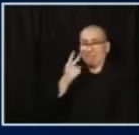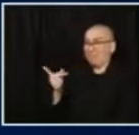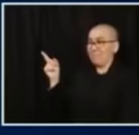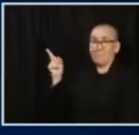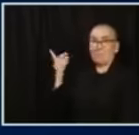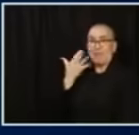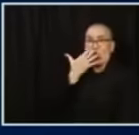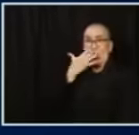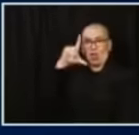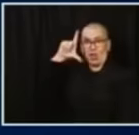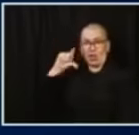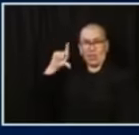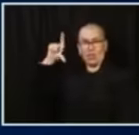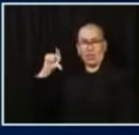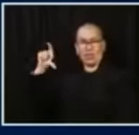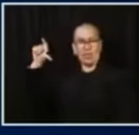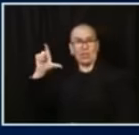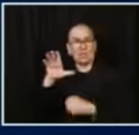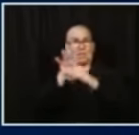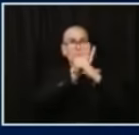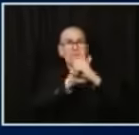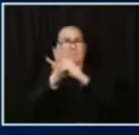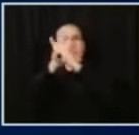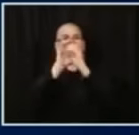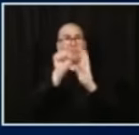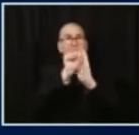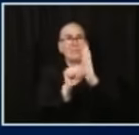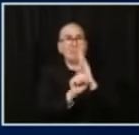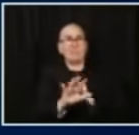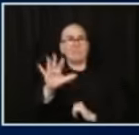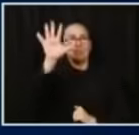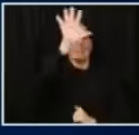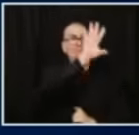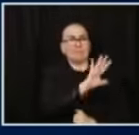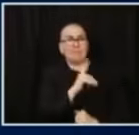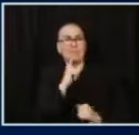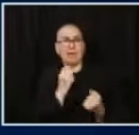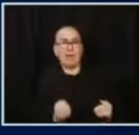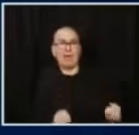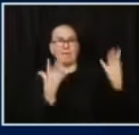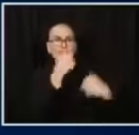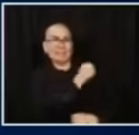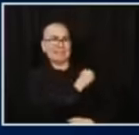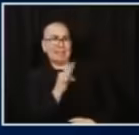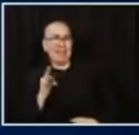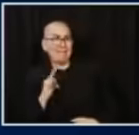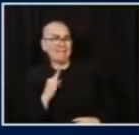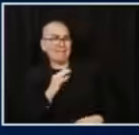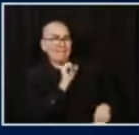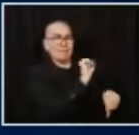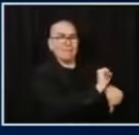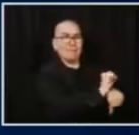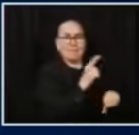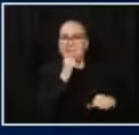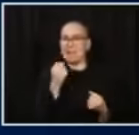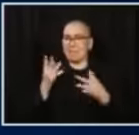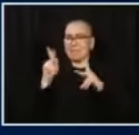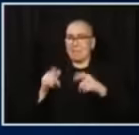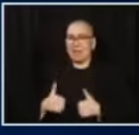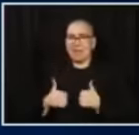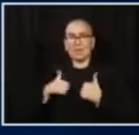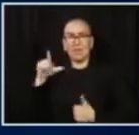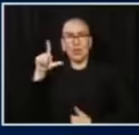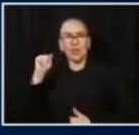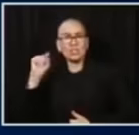sheer numbers, the number of staff that need to be vaccinated and the number of residents of long-term care. But another factor that